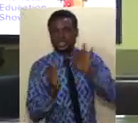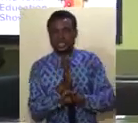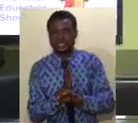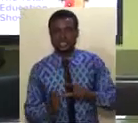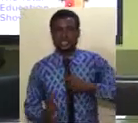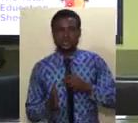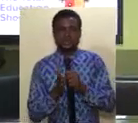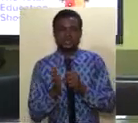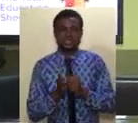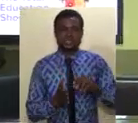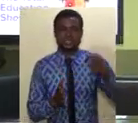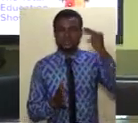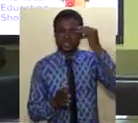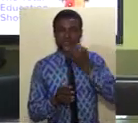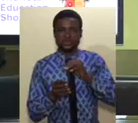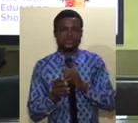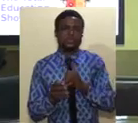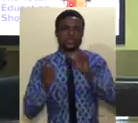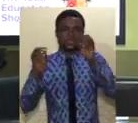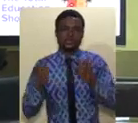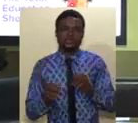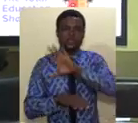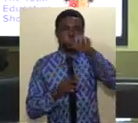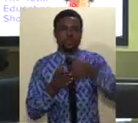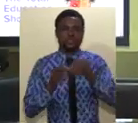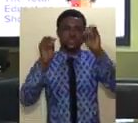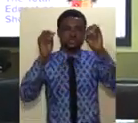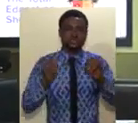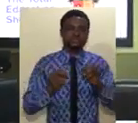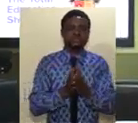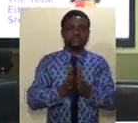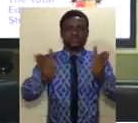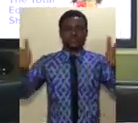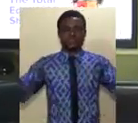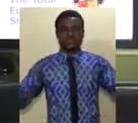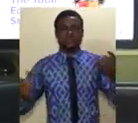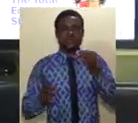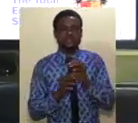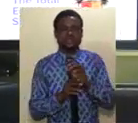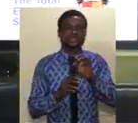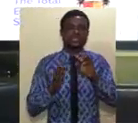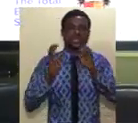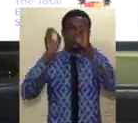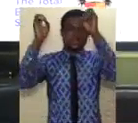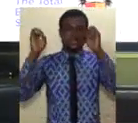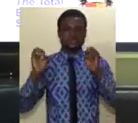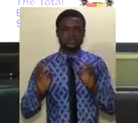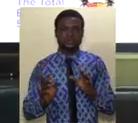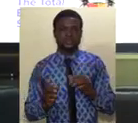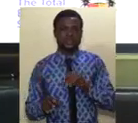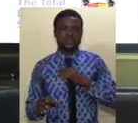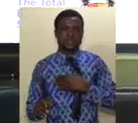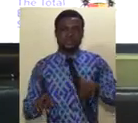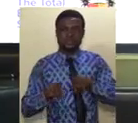Permanent Secretary, Lagos State Ministry of Education, all the Tutor General Permanent Secretaries of the Lagos State Ministry of Education